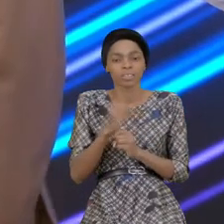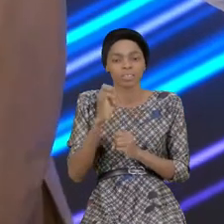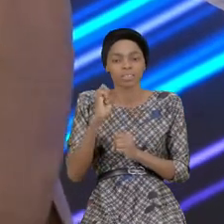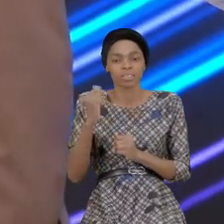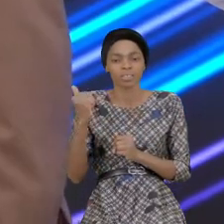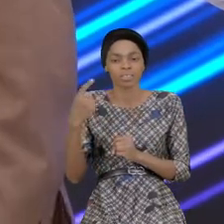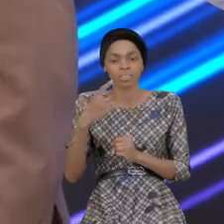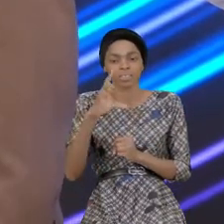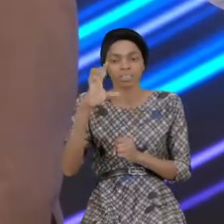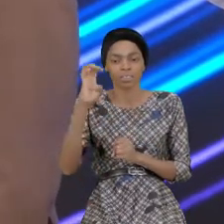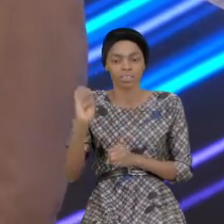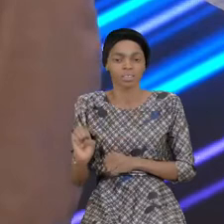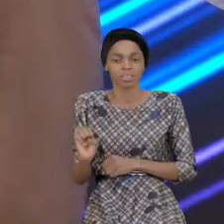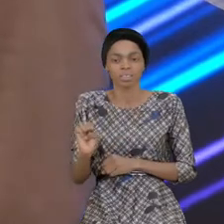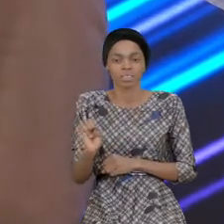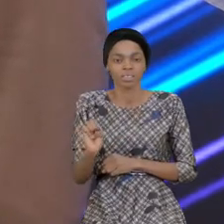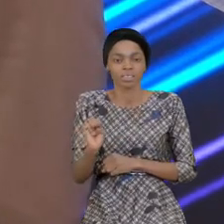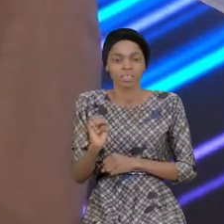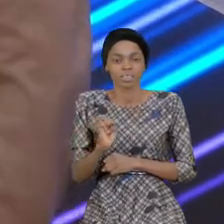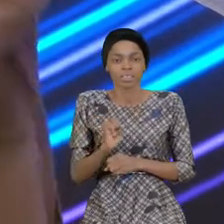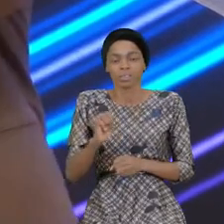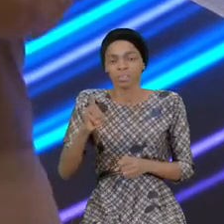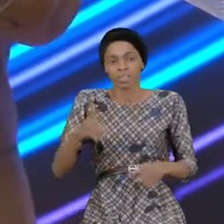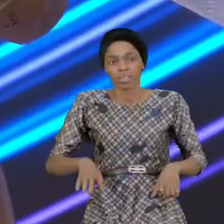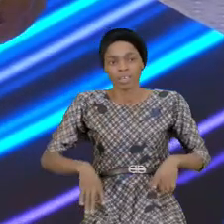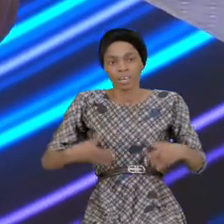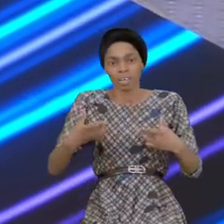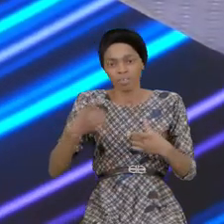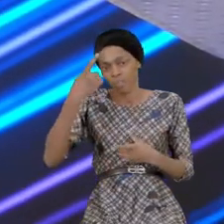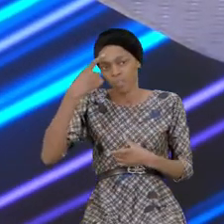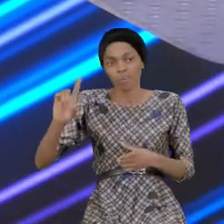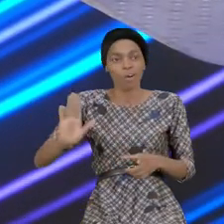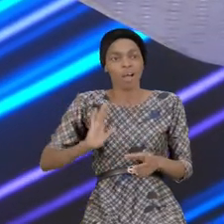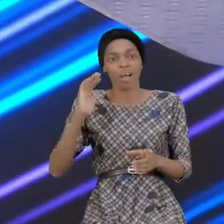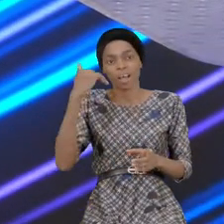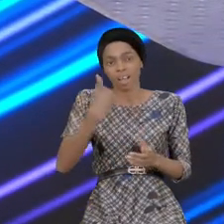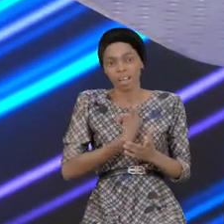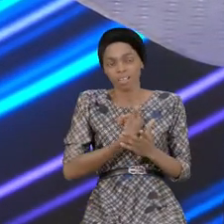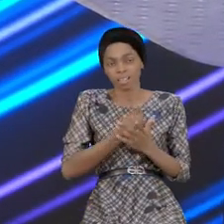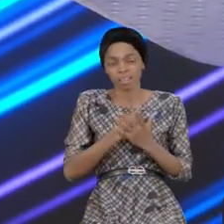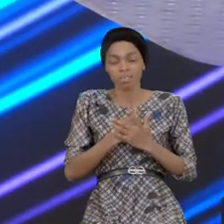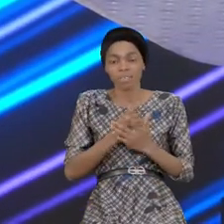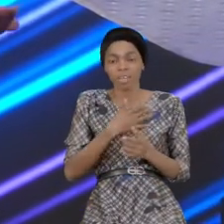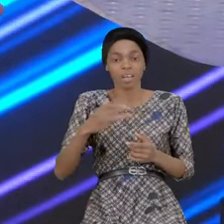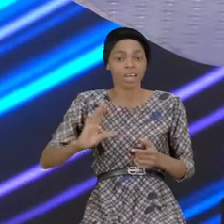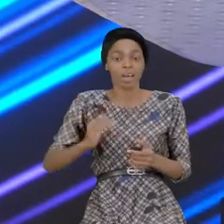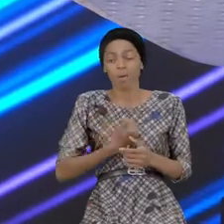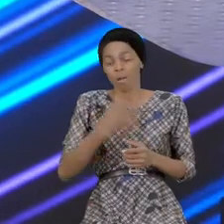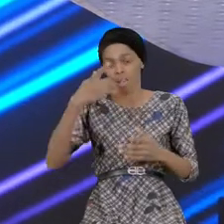for ourselves, our own progress, for ourselves, our own health,